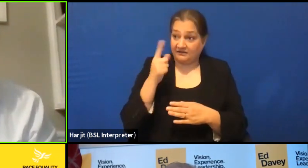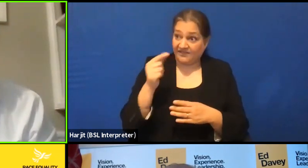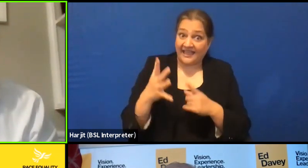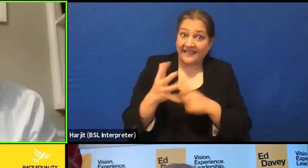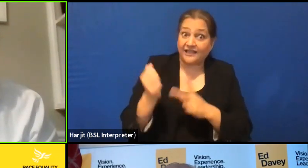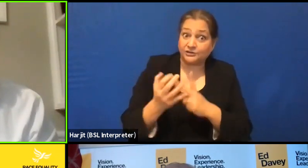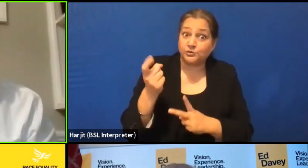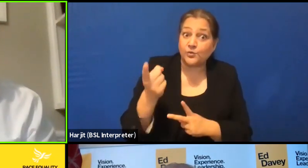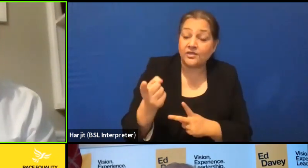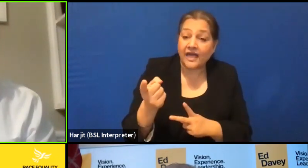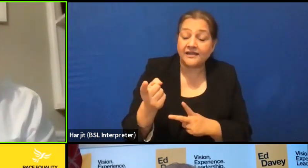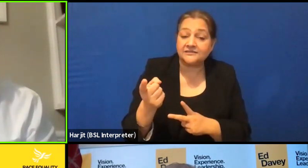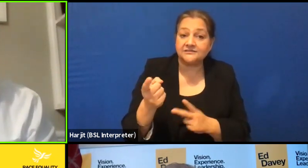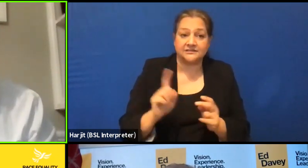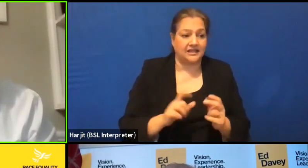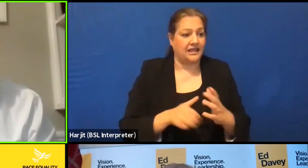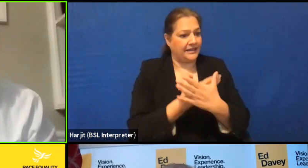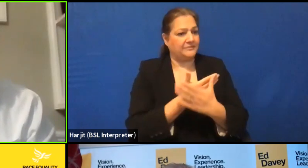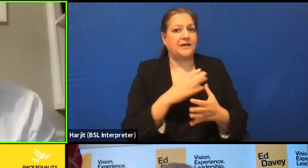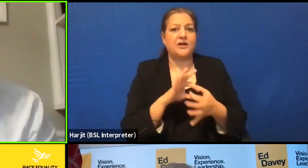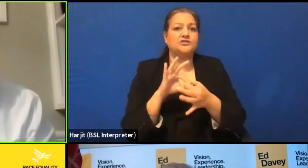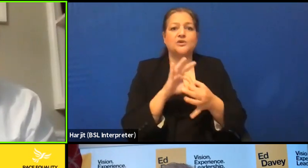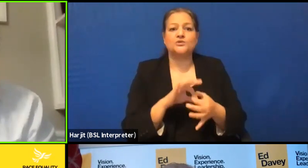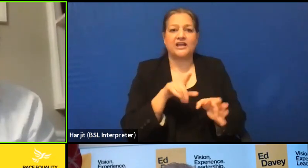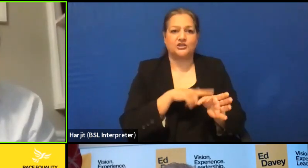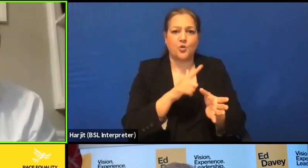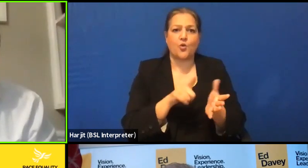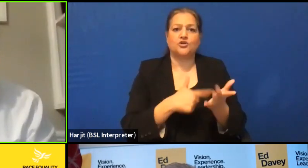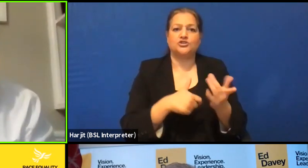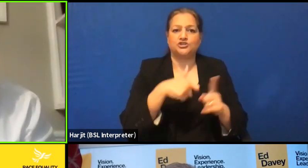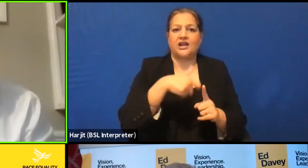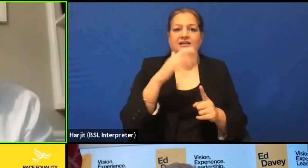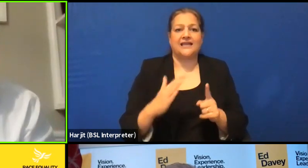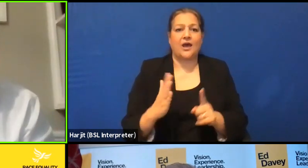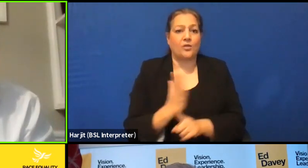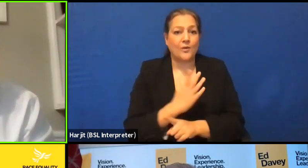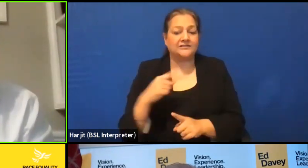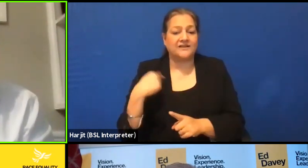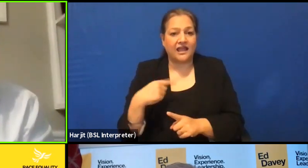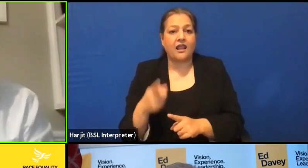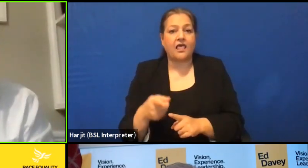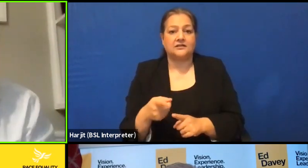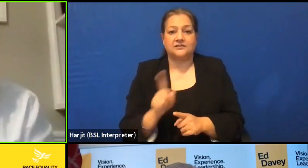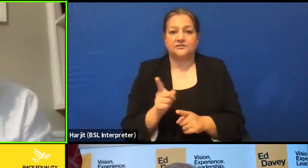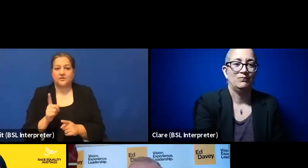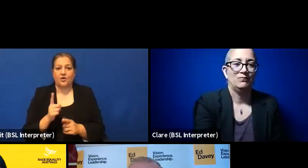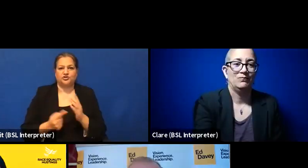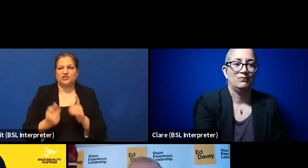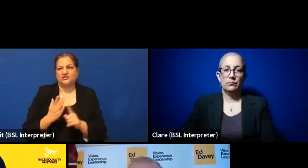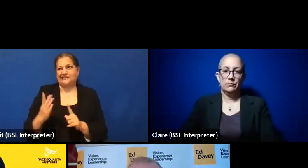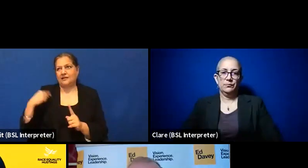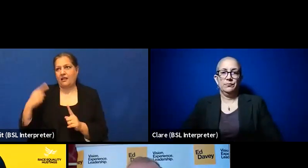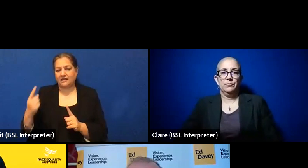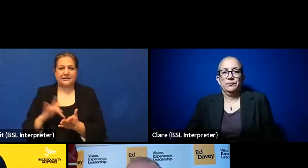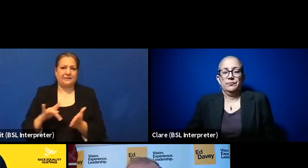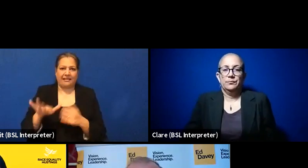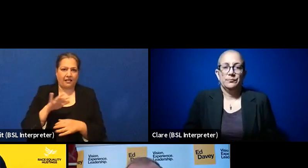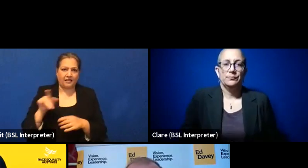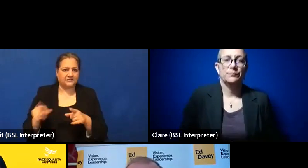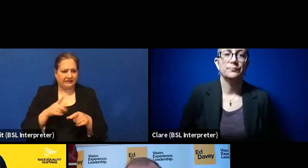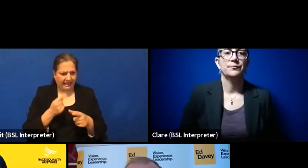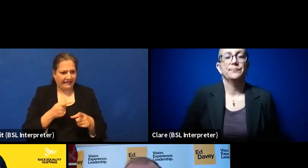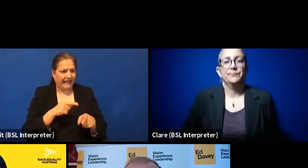Liberal Democrat associations in Yorkshire and in the southwest of England, not just in East London and the Midlands, do